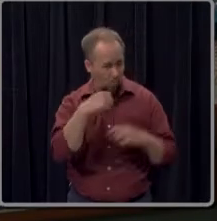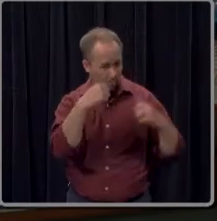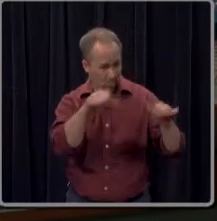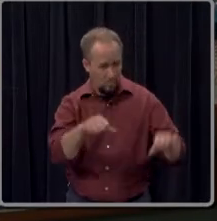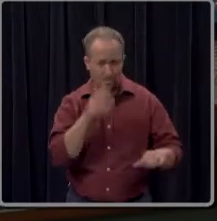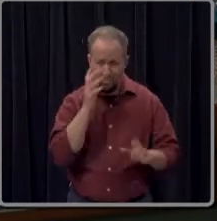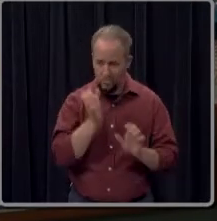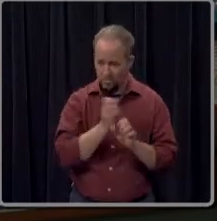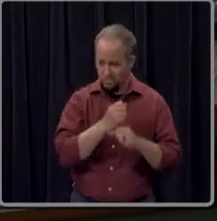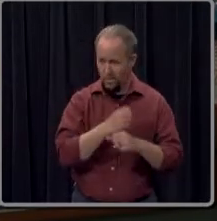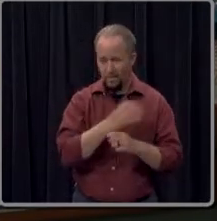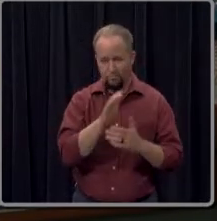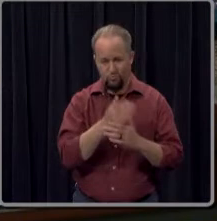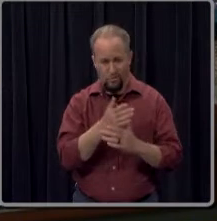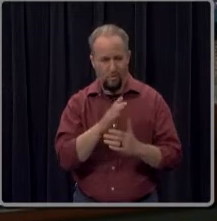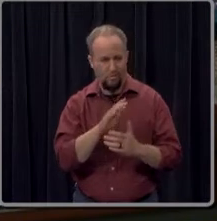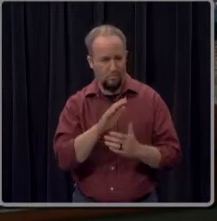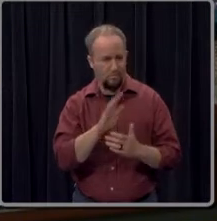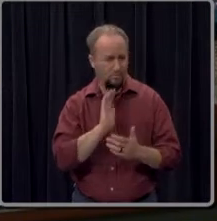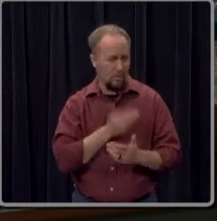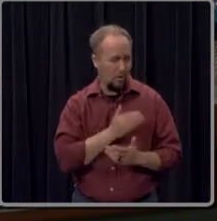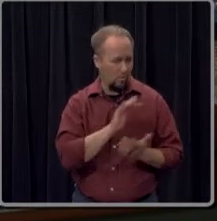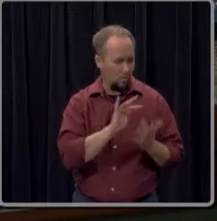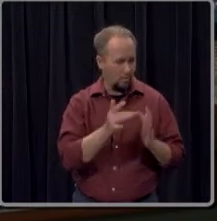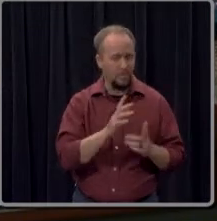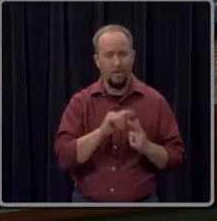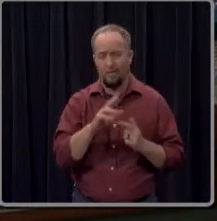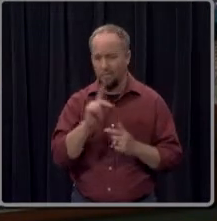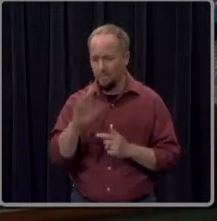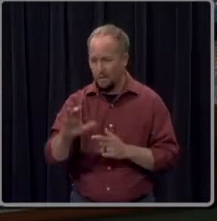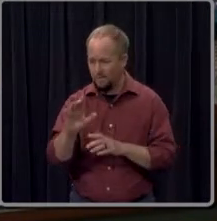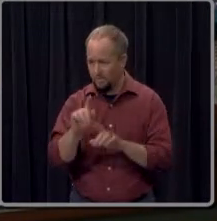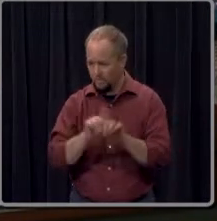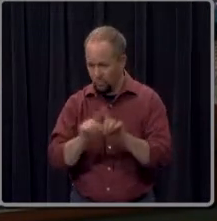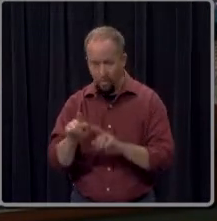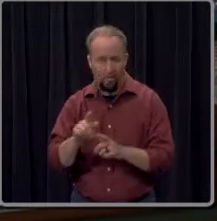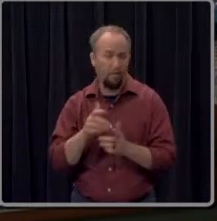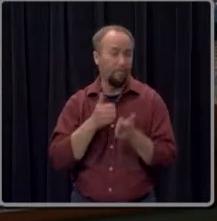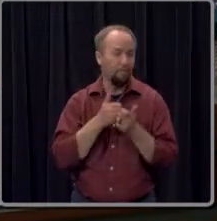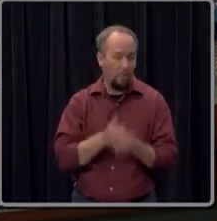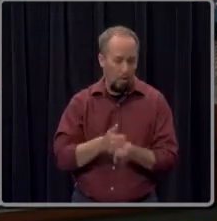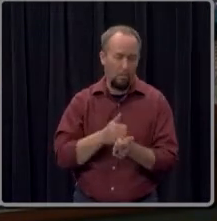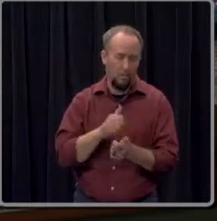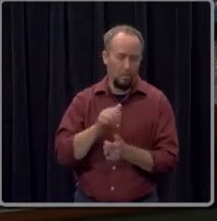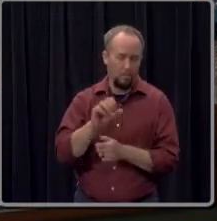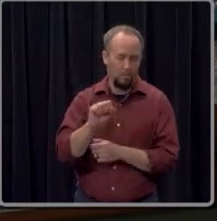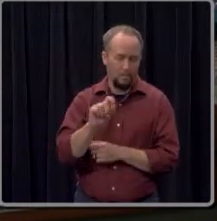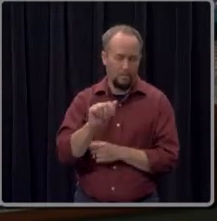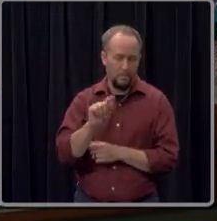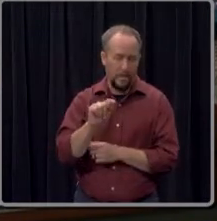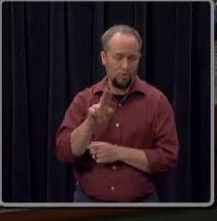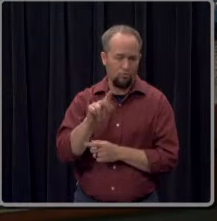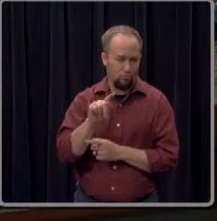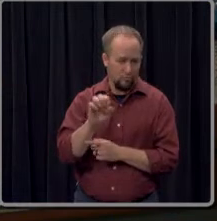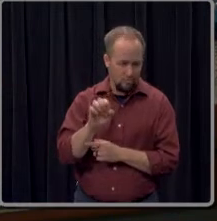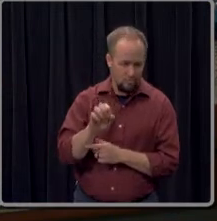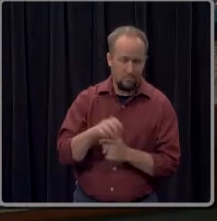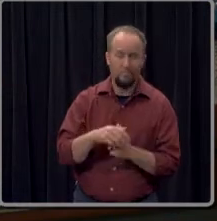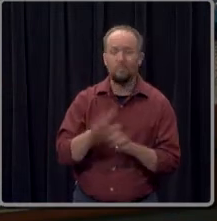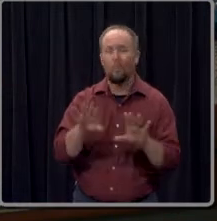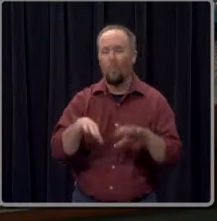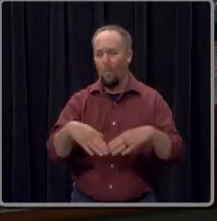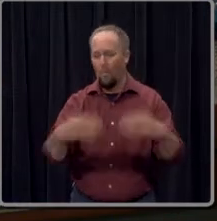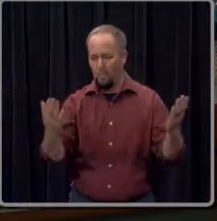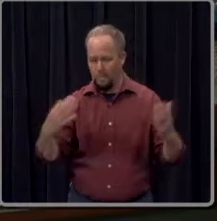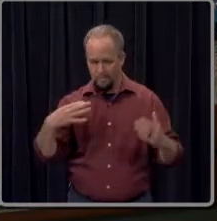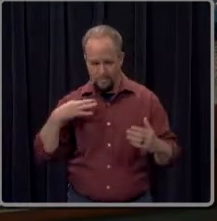our website in Kansas Star per statute. So that will open the application.